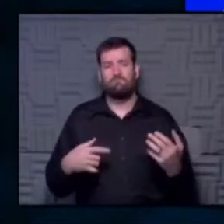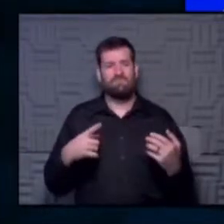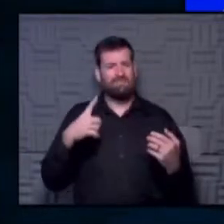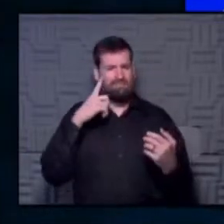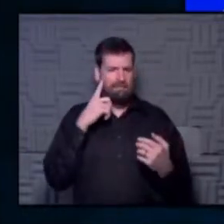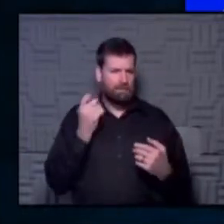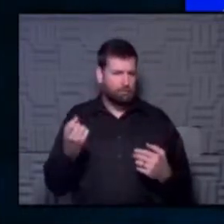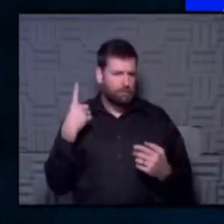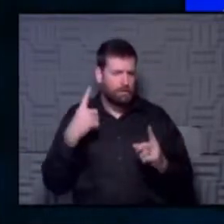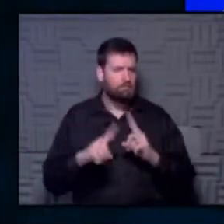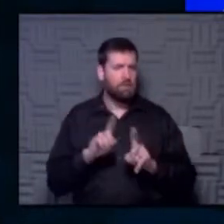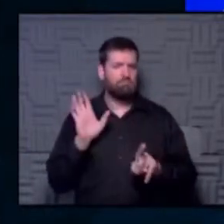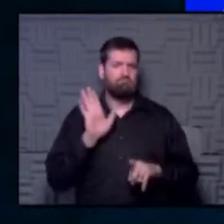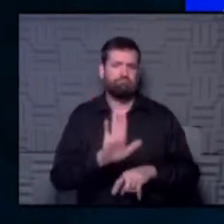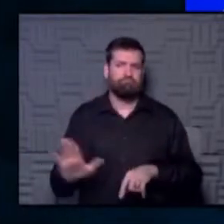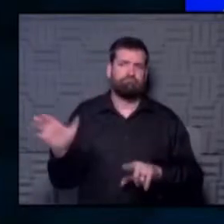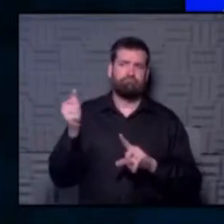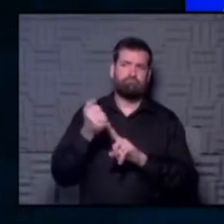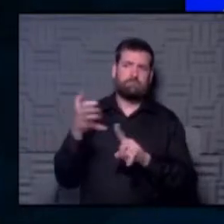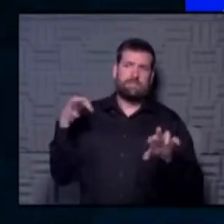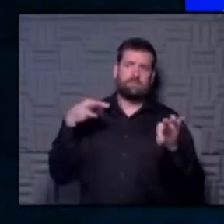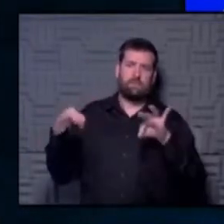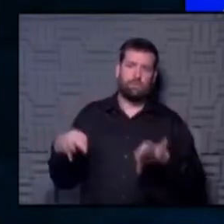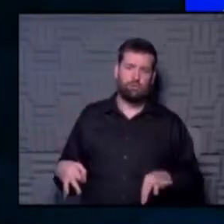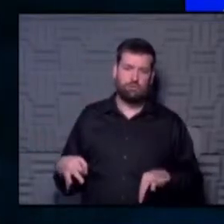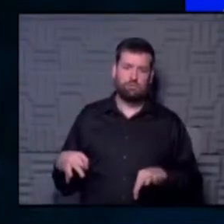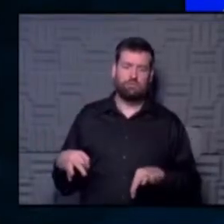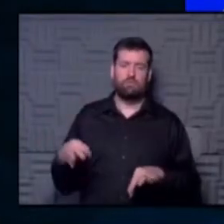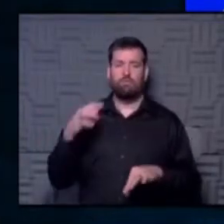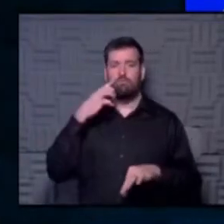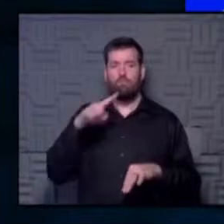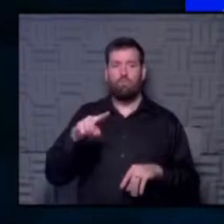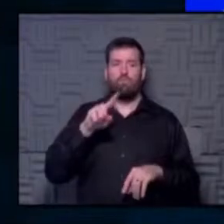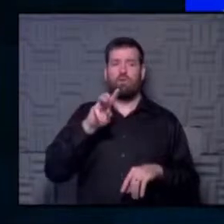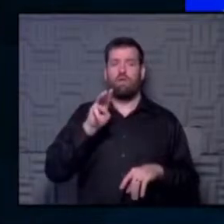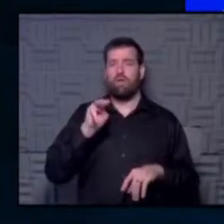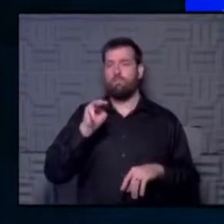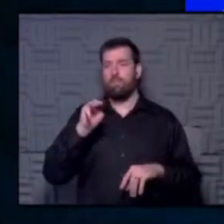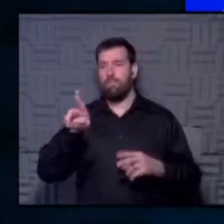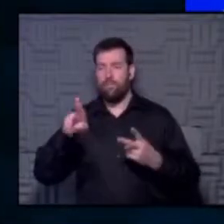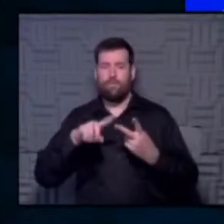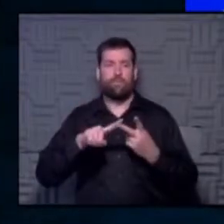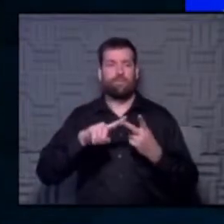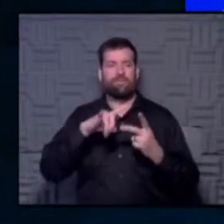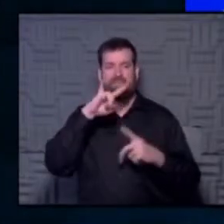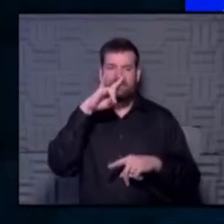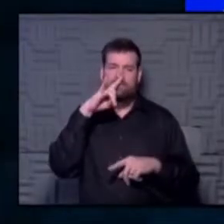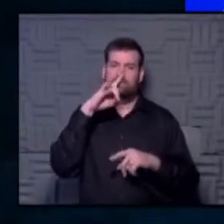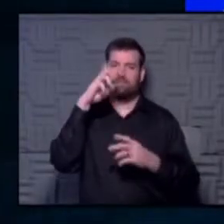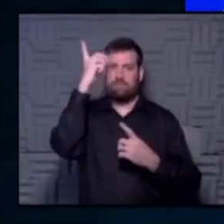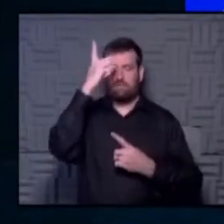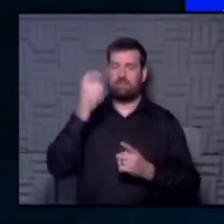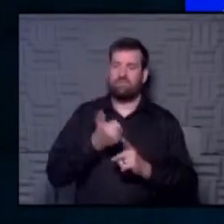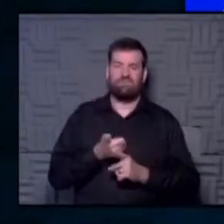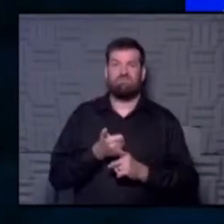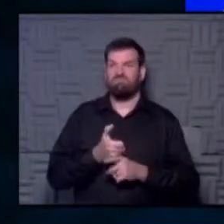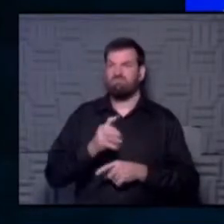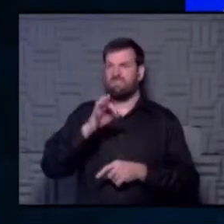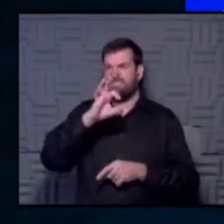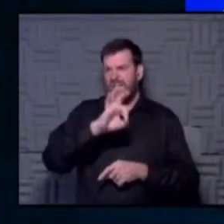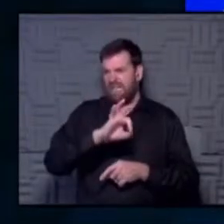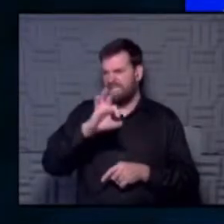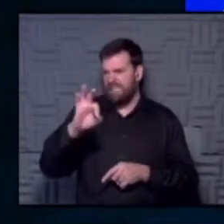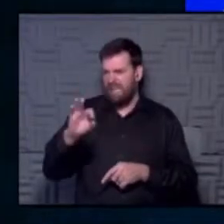this, but I would love to hear your explanation, which is that for the MMR and the kids' diseases, they really are